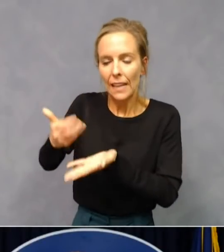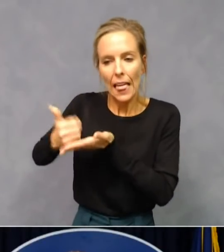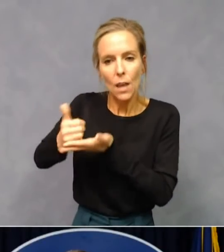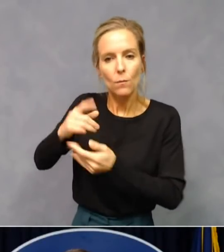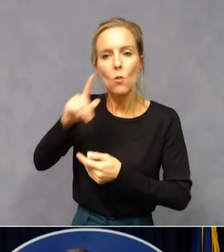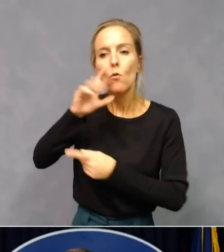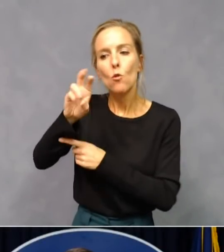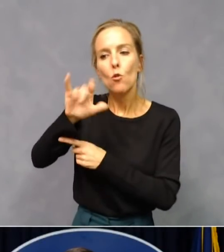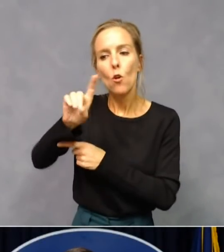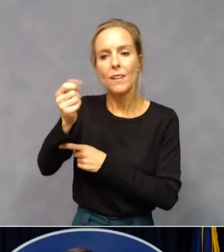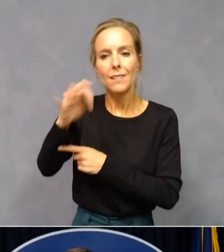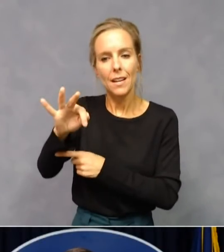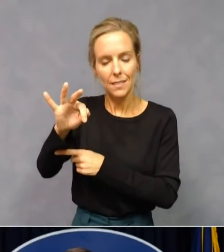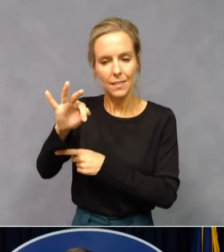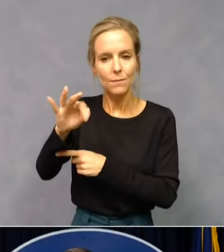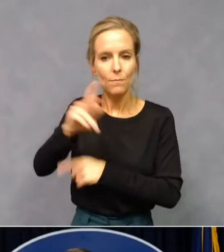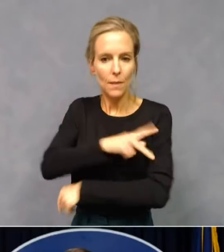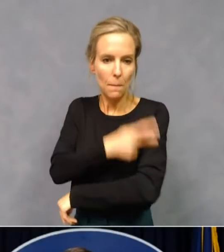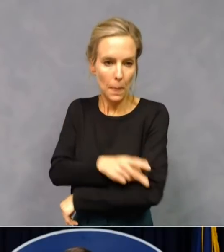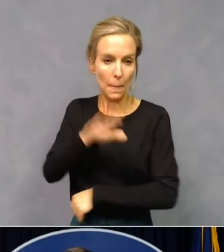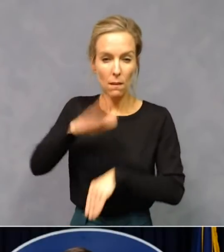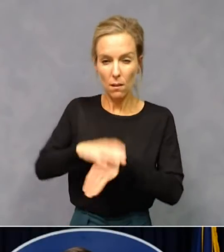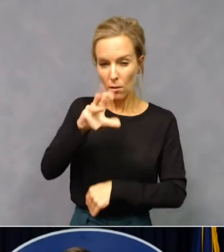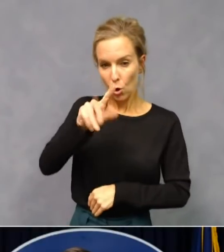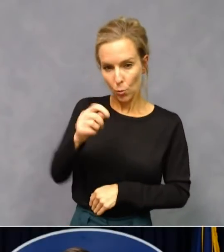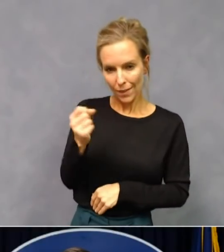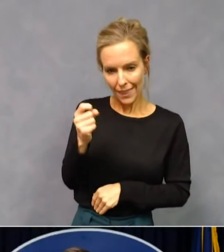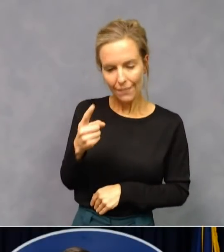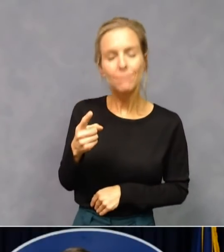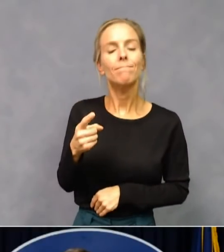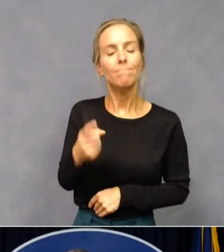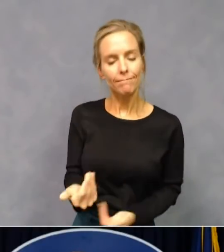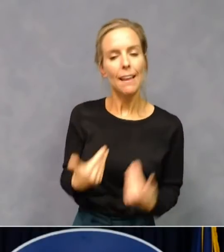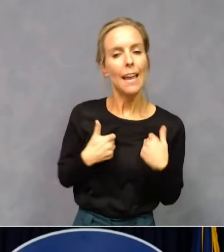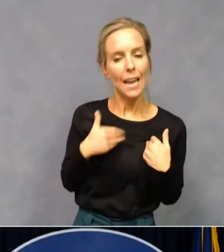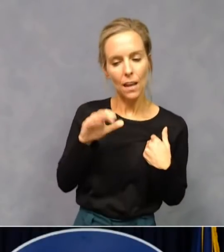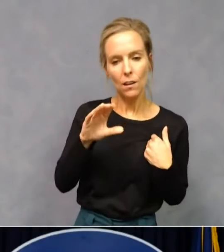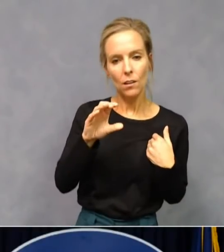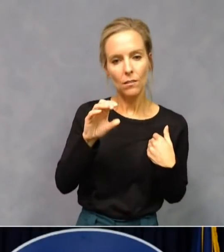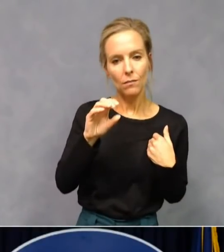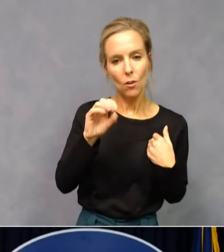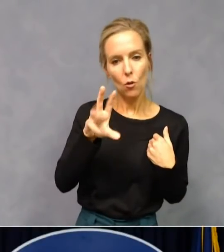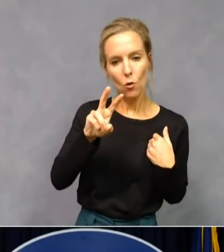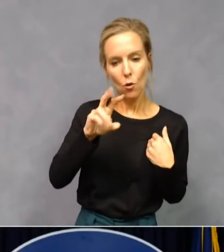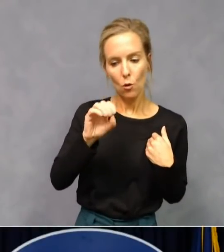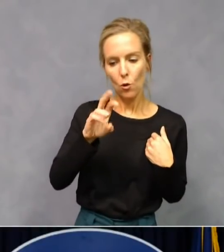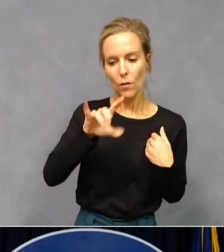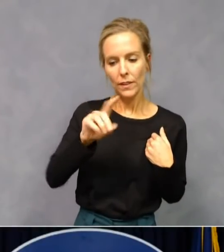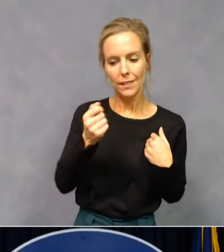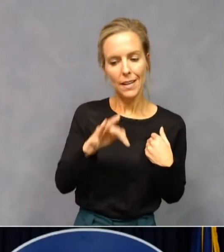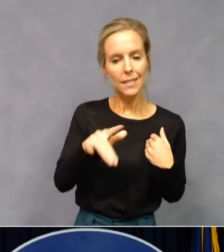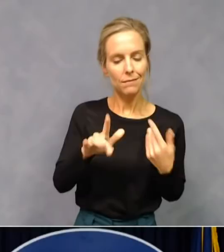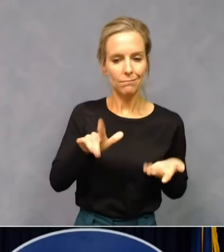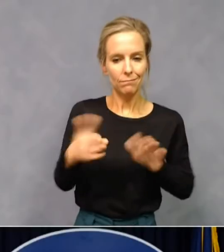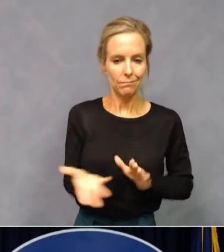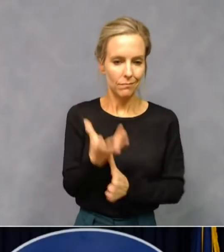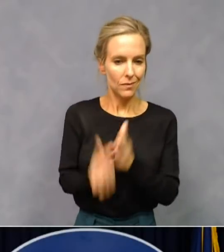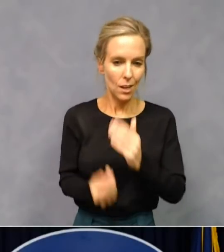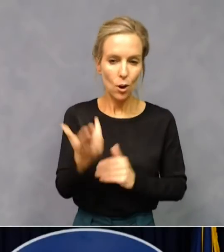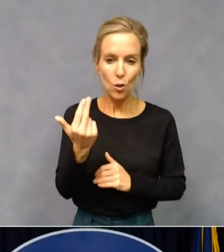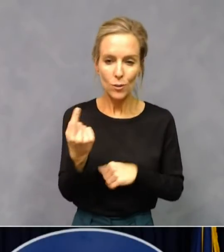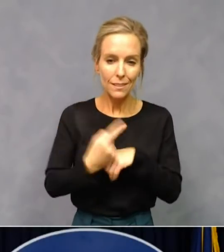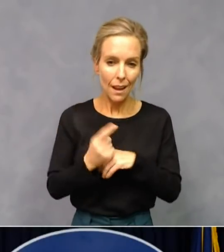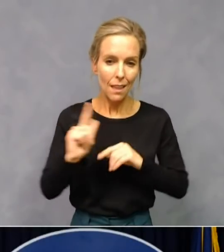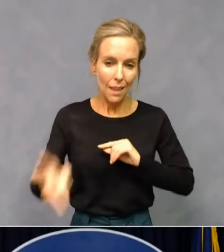John was diagnosed with COVID-19, and he died just 13 days later. John was proud to serve his country and his